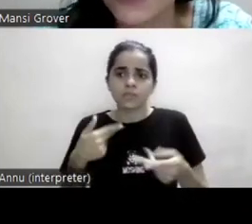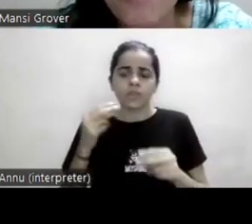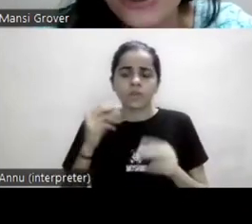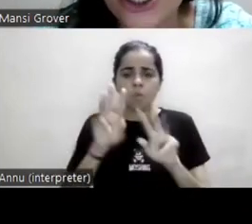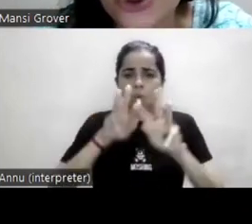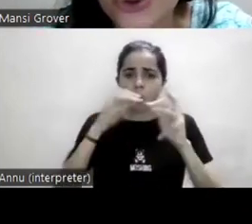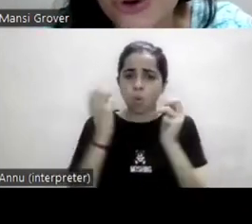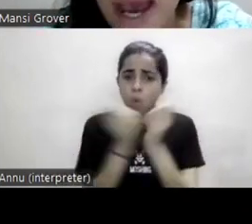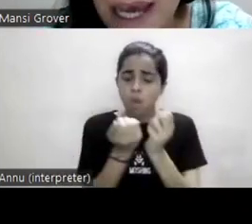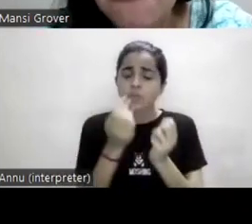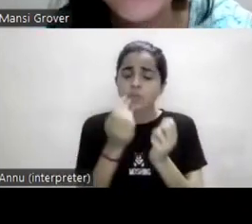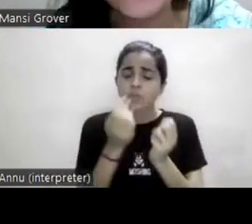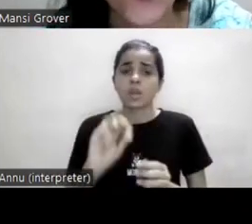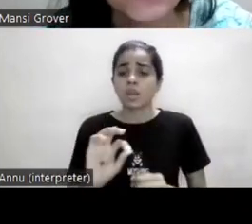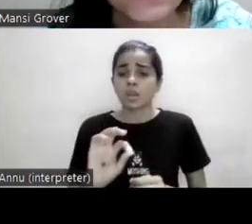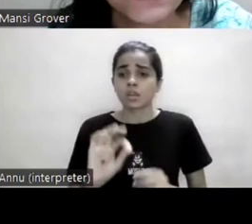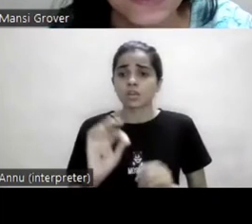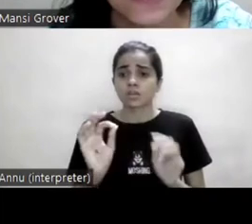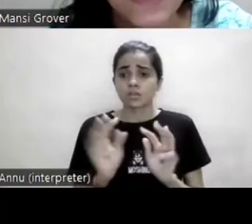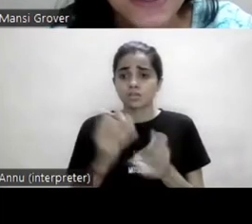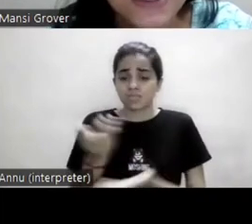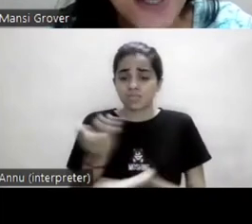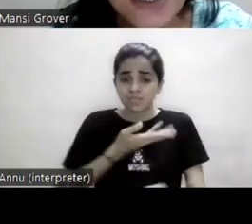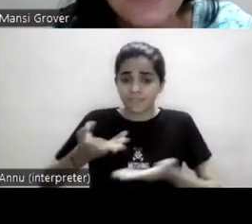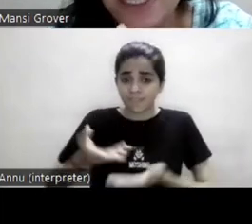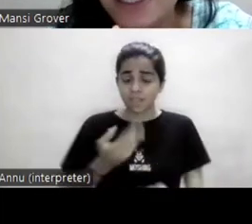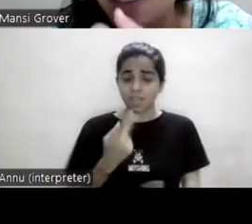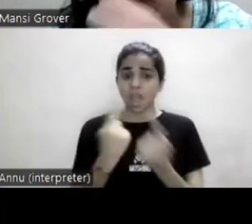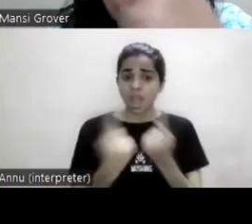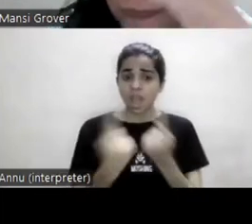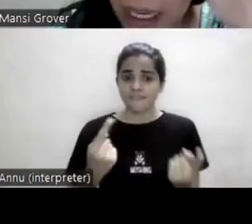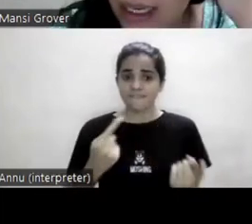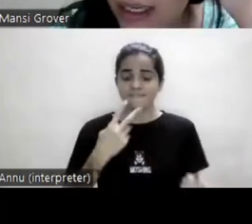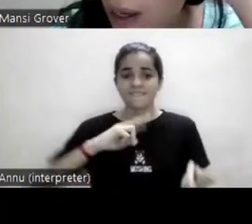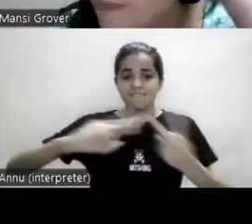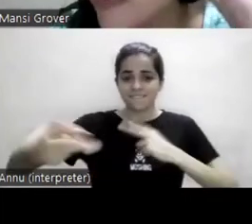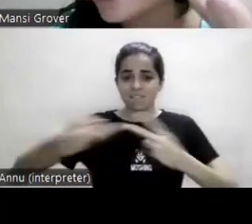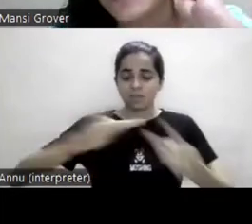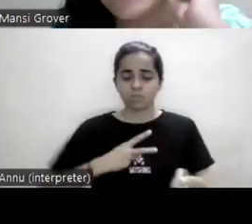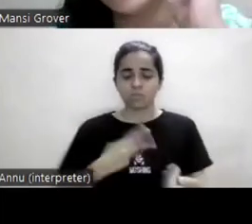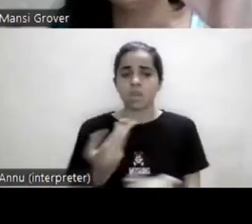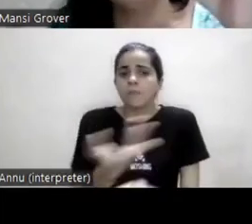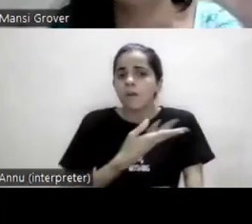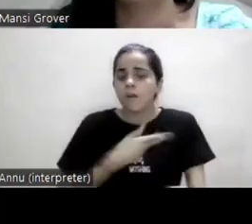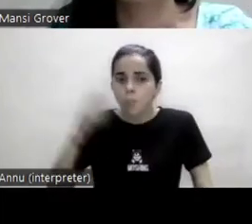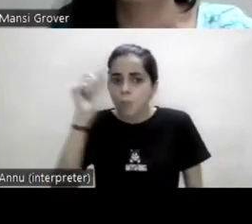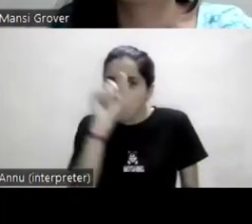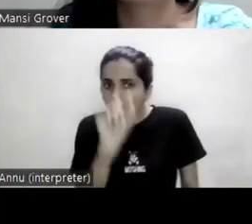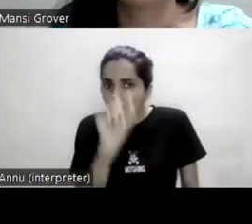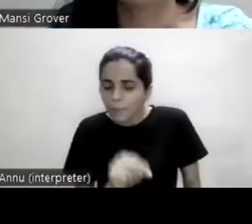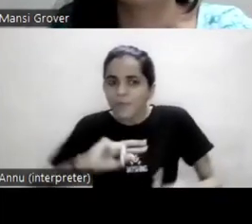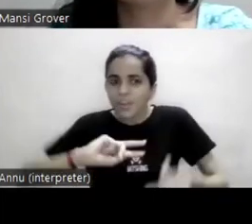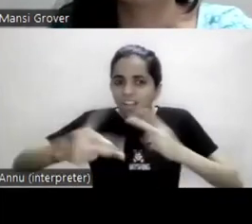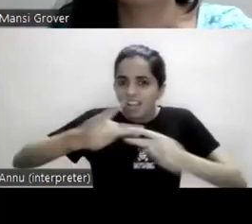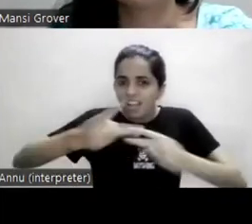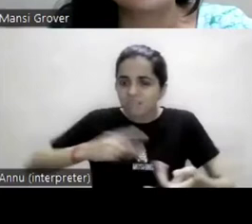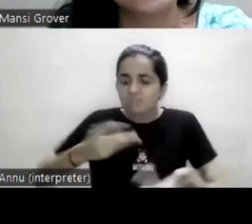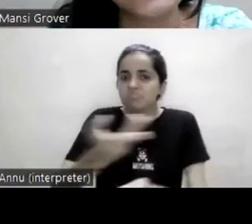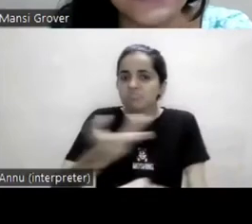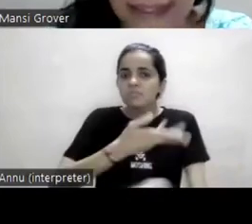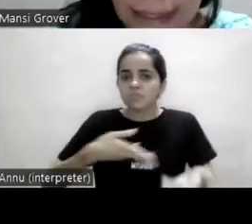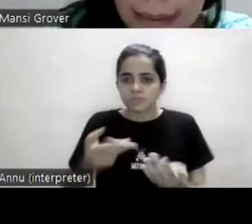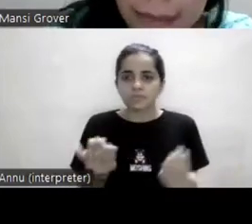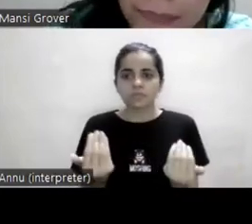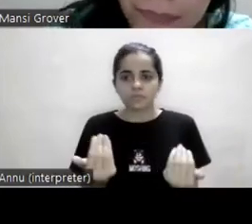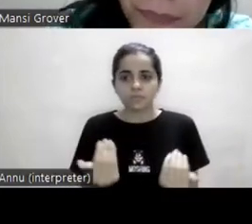it's very important to, you know, unpeel all these things. That is why we are here. Now, this idea of